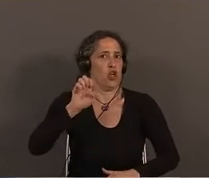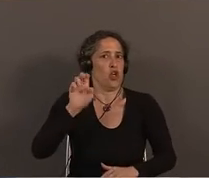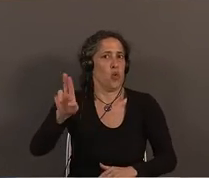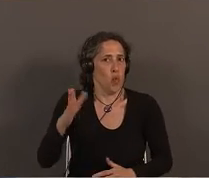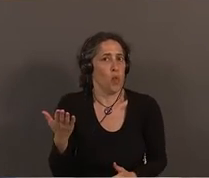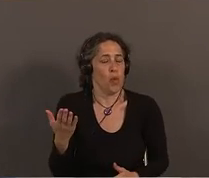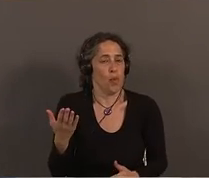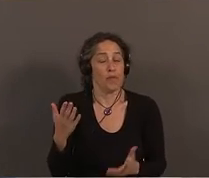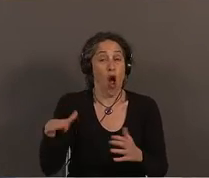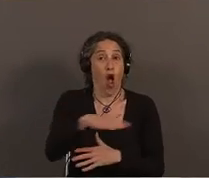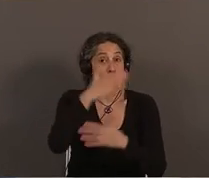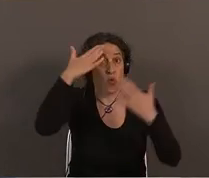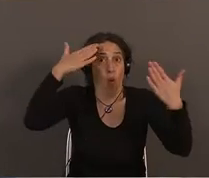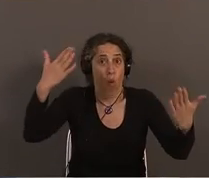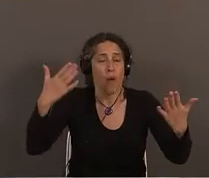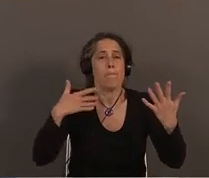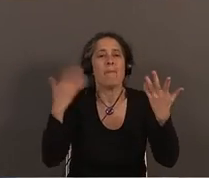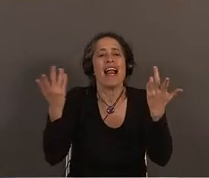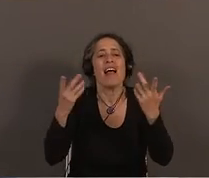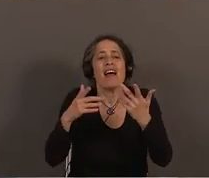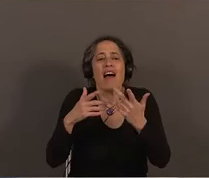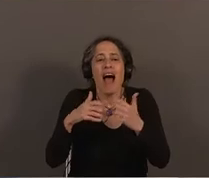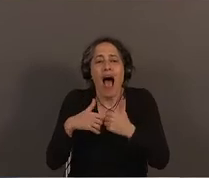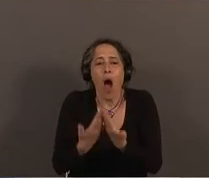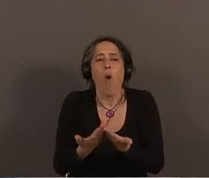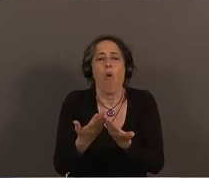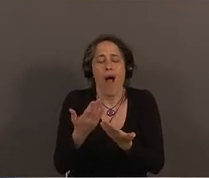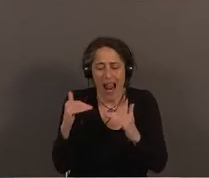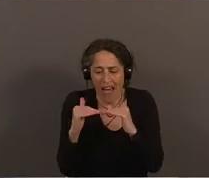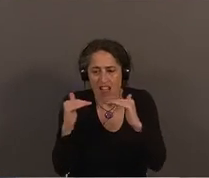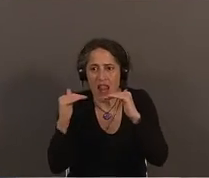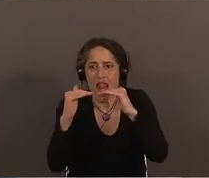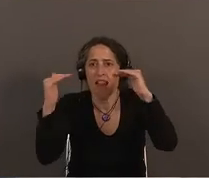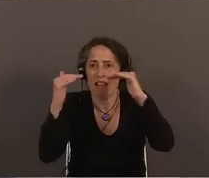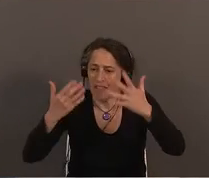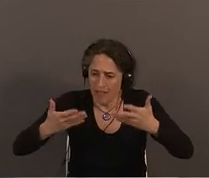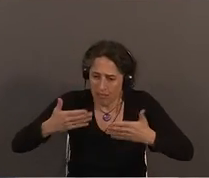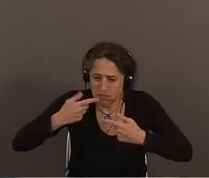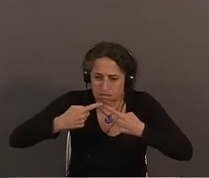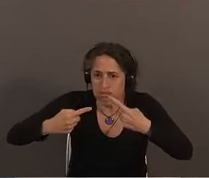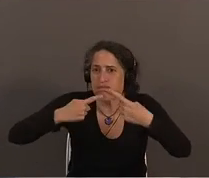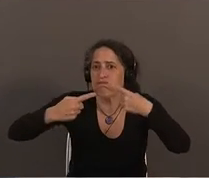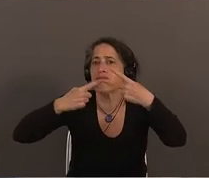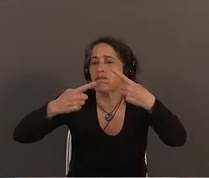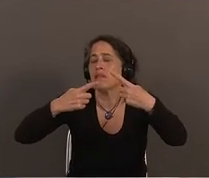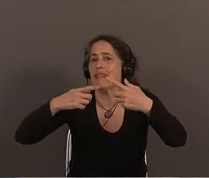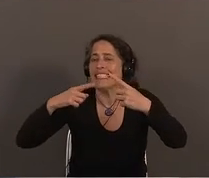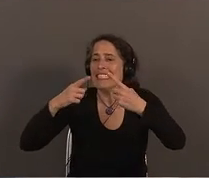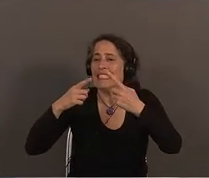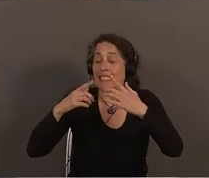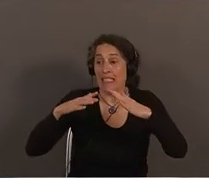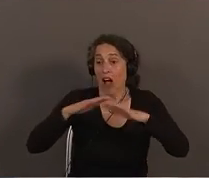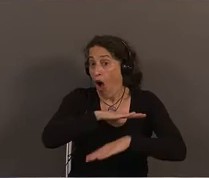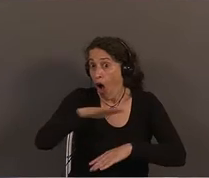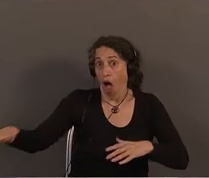question was the levels where we'll get, and that is something that is up for discussion. Obviously, most probably, not everyone in the room will be happy